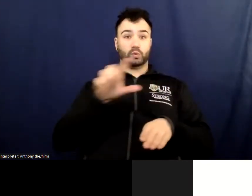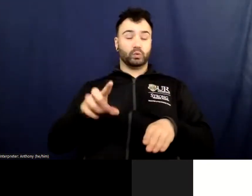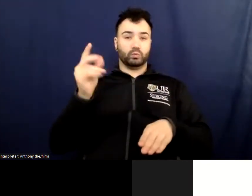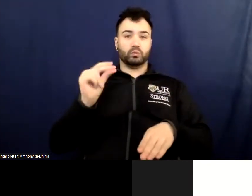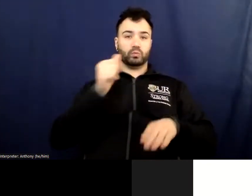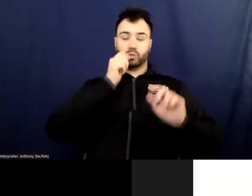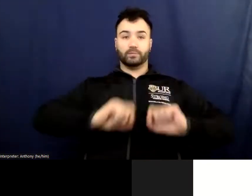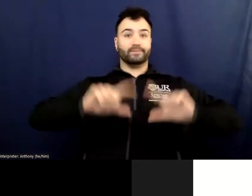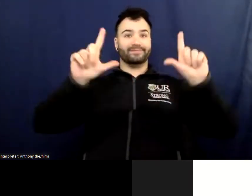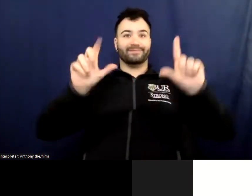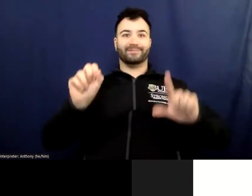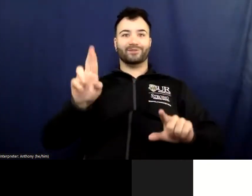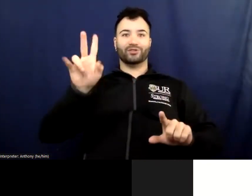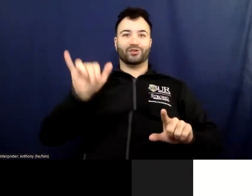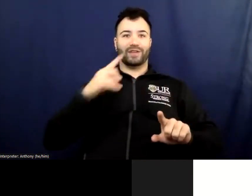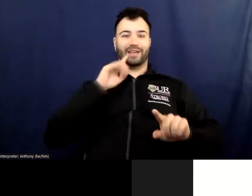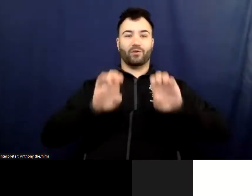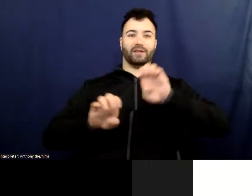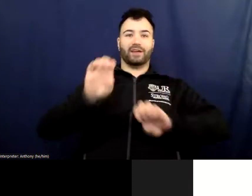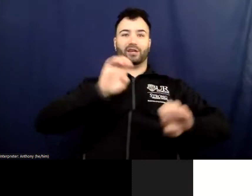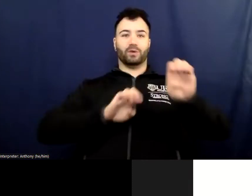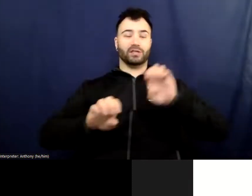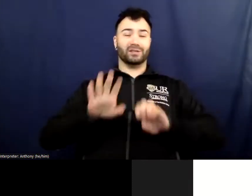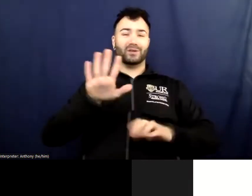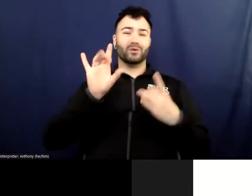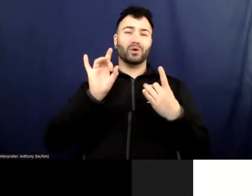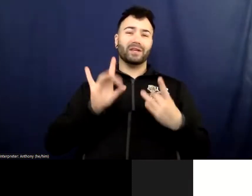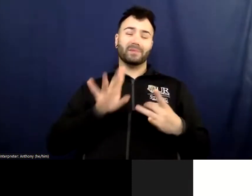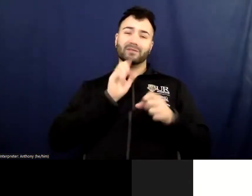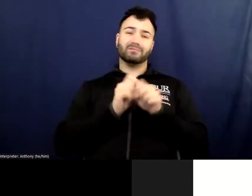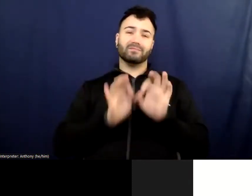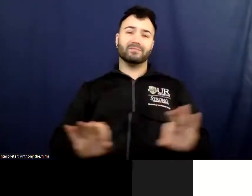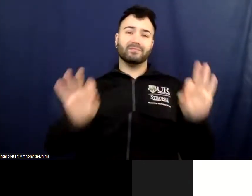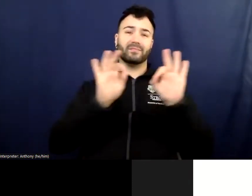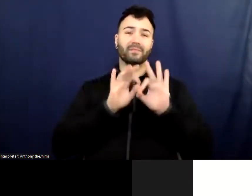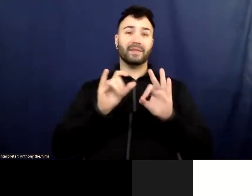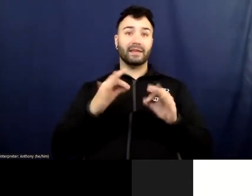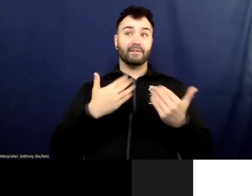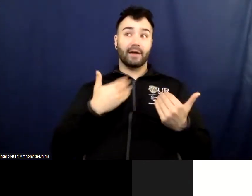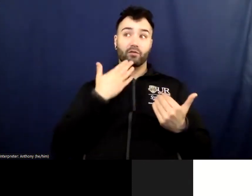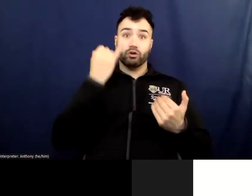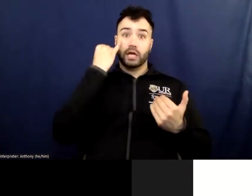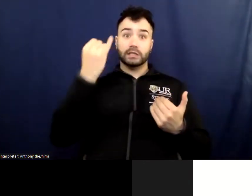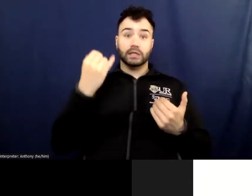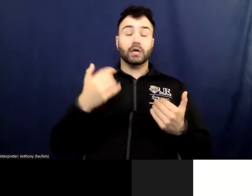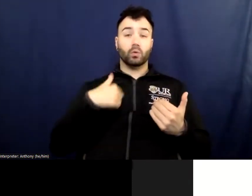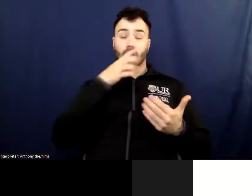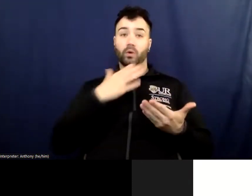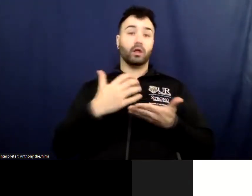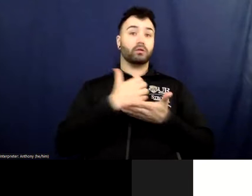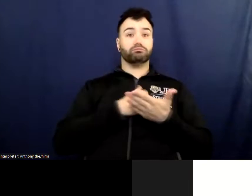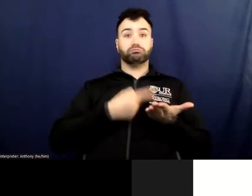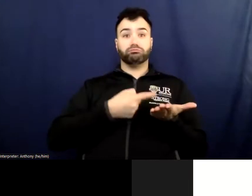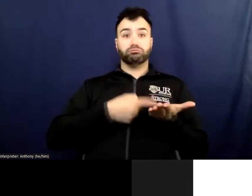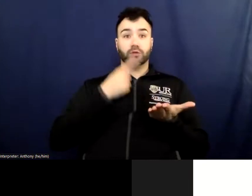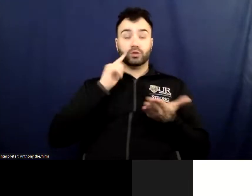link in the chat for you. We do value your feedback always, and we do use your ideas to plan our next sessions, and we will be planning next